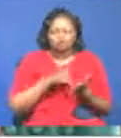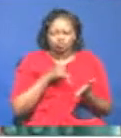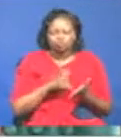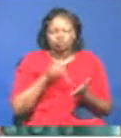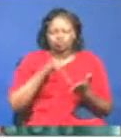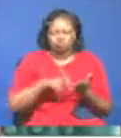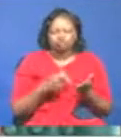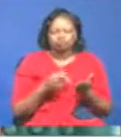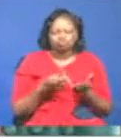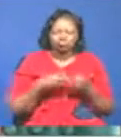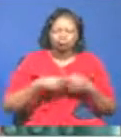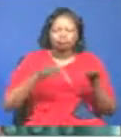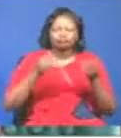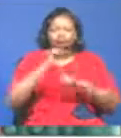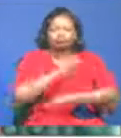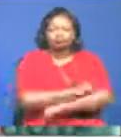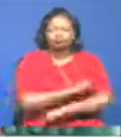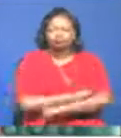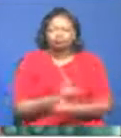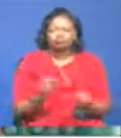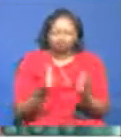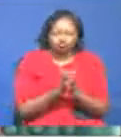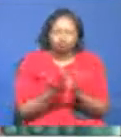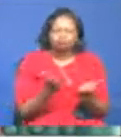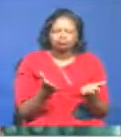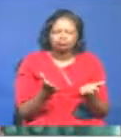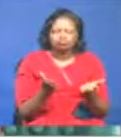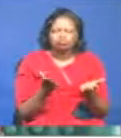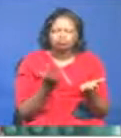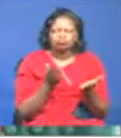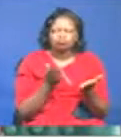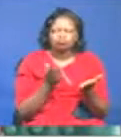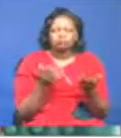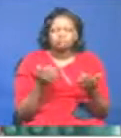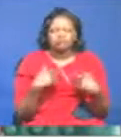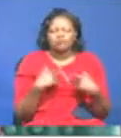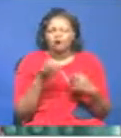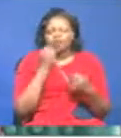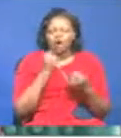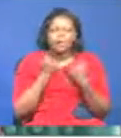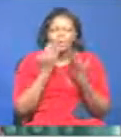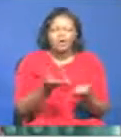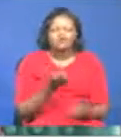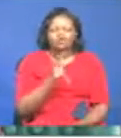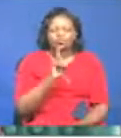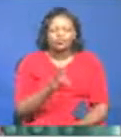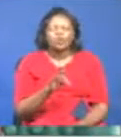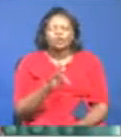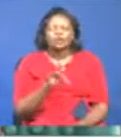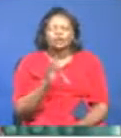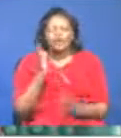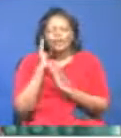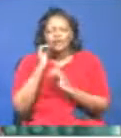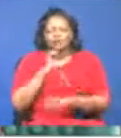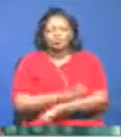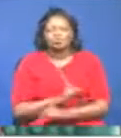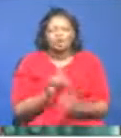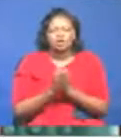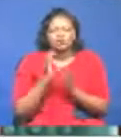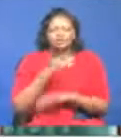schools and contemplating food supply to 41 boarding schools and over